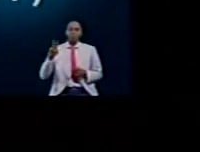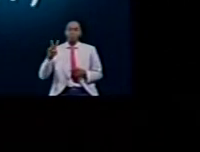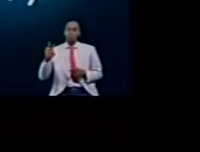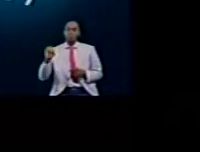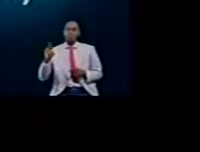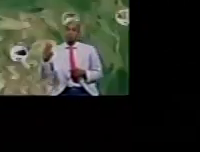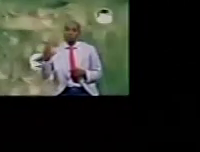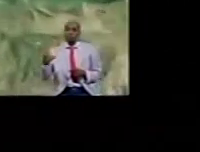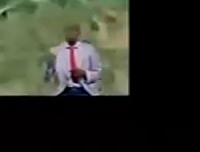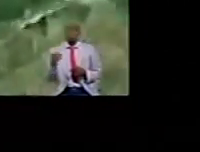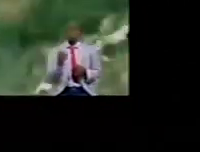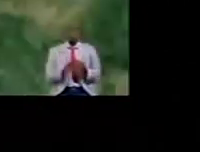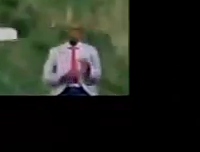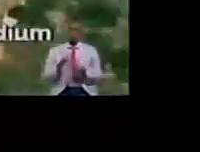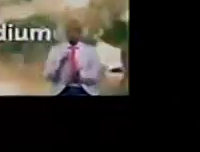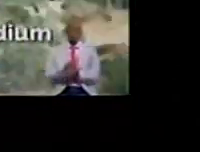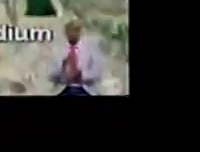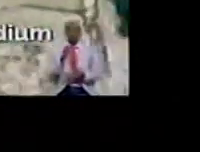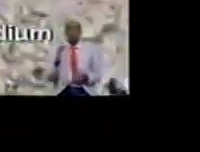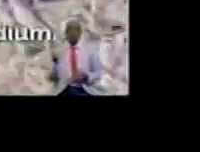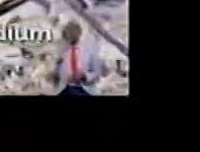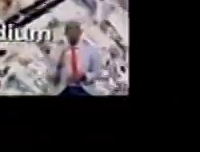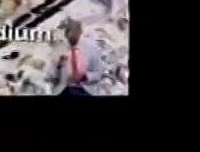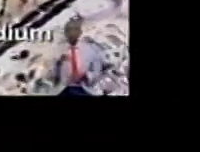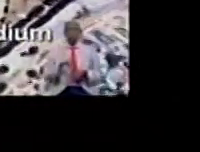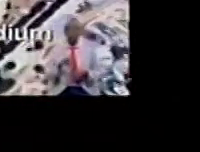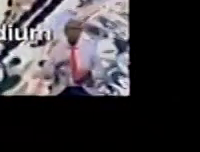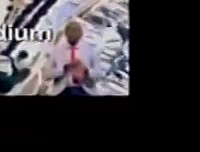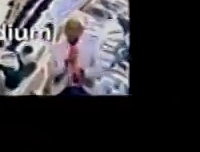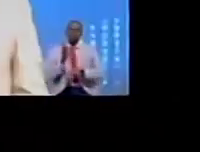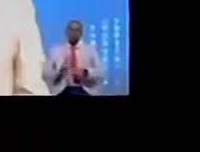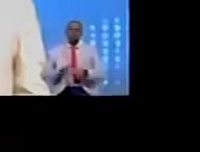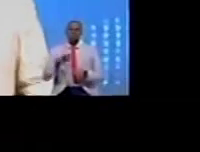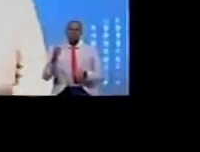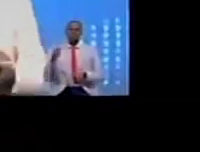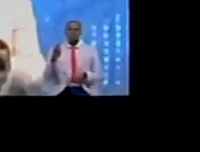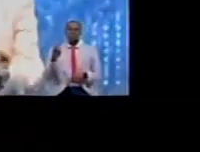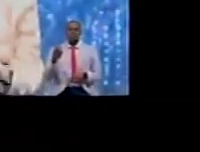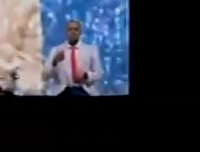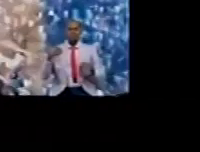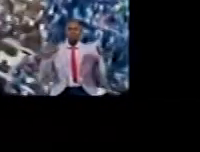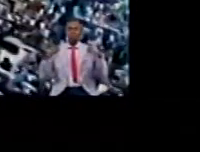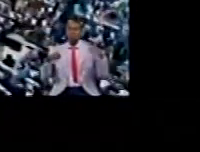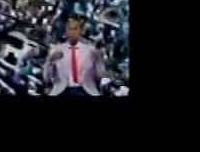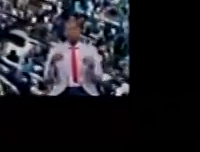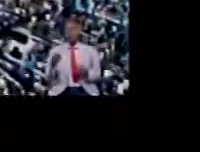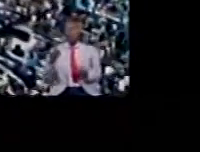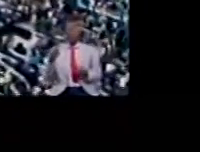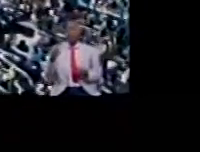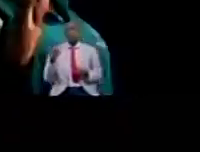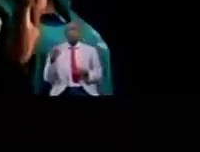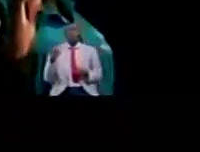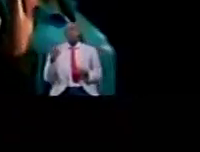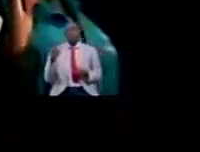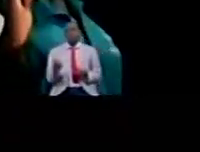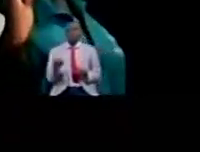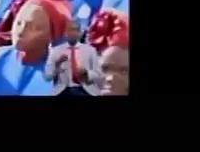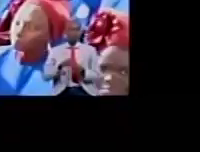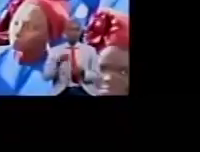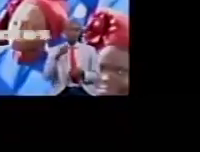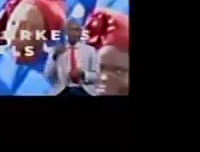GMT daily, taking place at the National Heroes Stadium, Zambia. Miracle will land at your